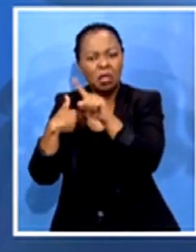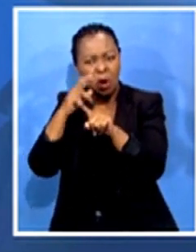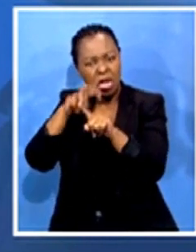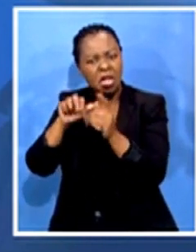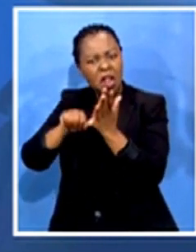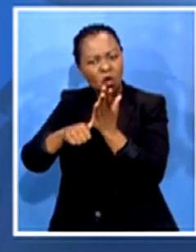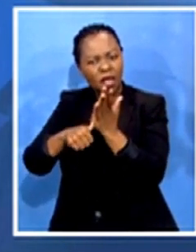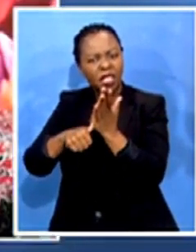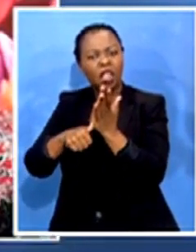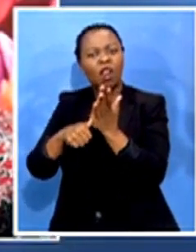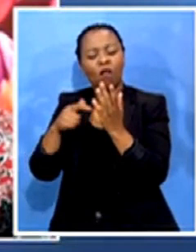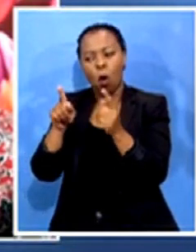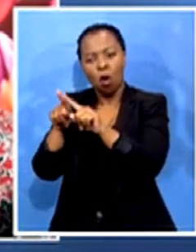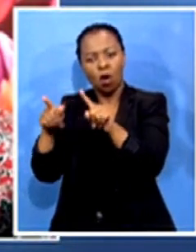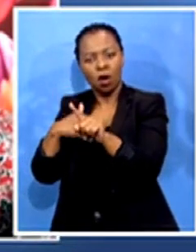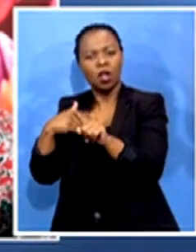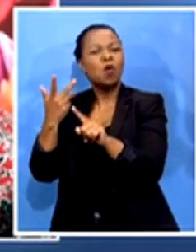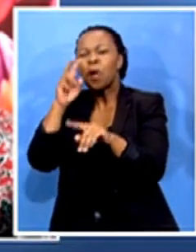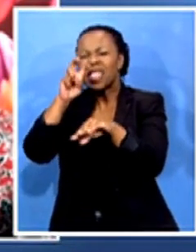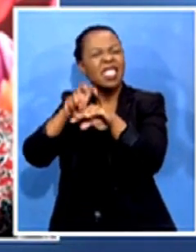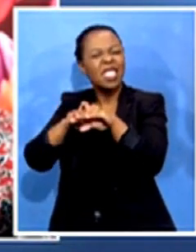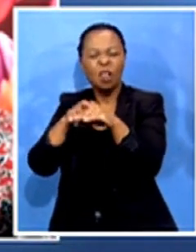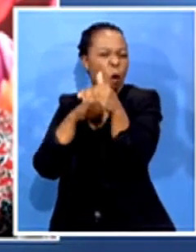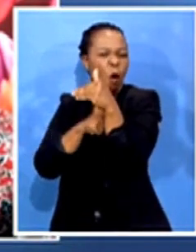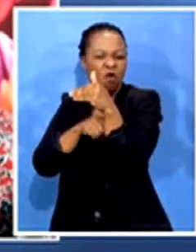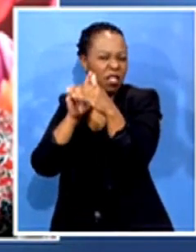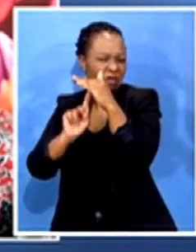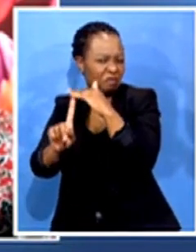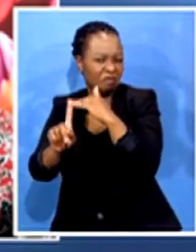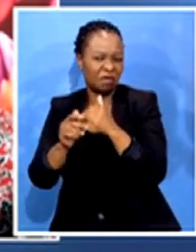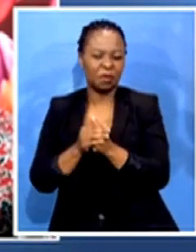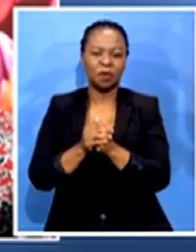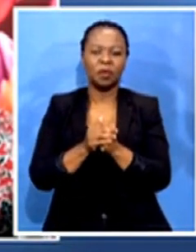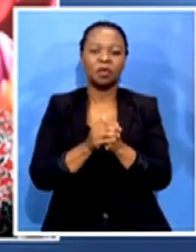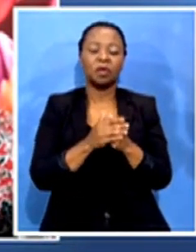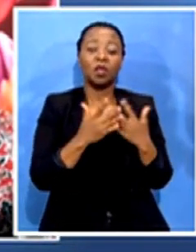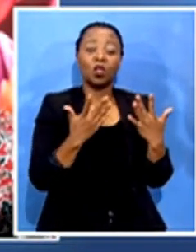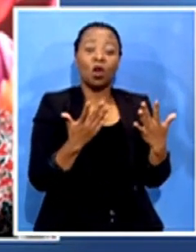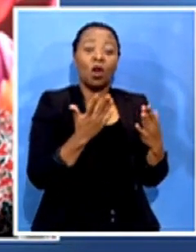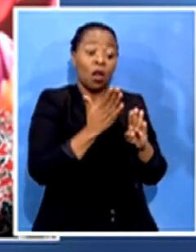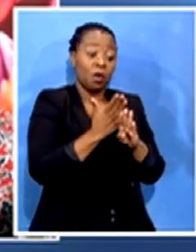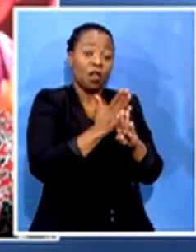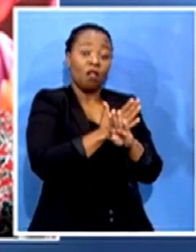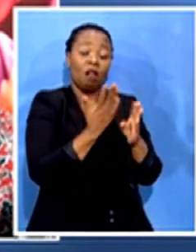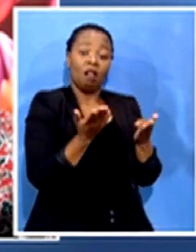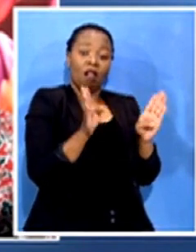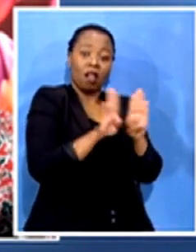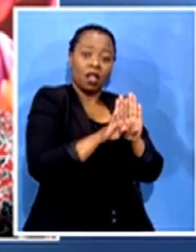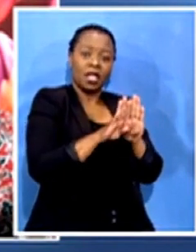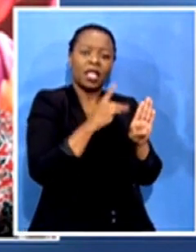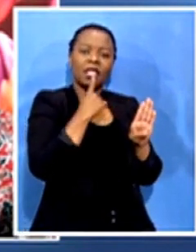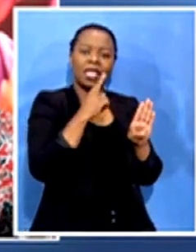office. So before lockdown, we used to talk of the Sassa database being made out of 17